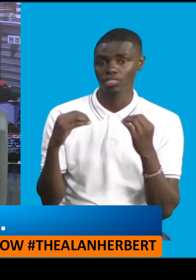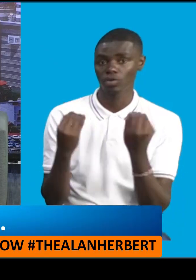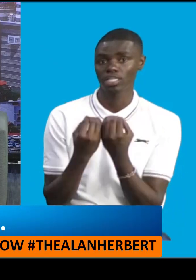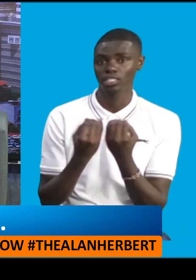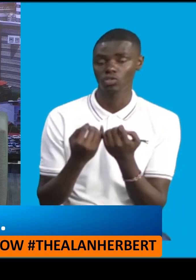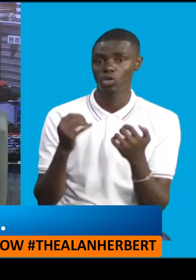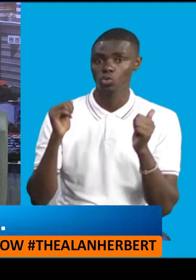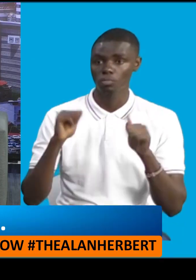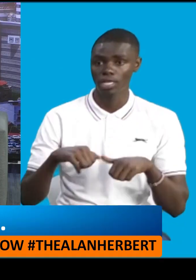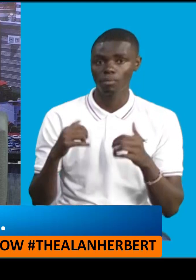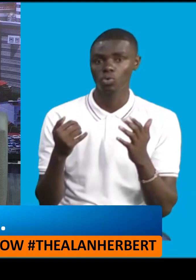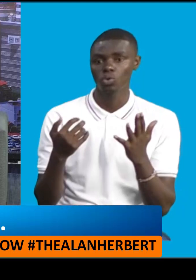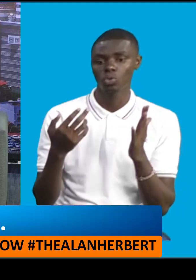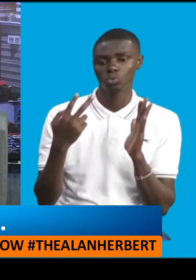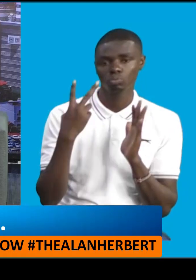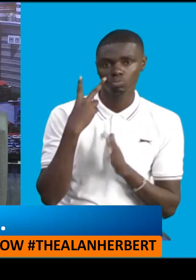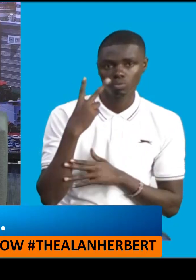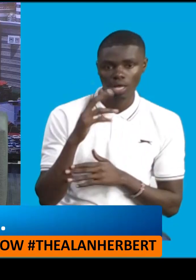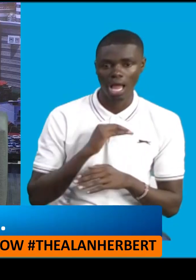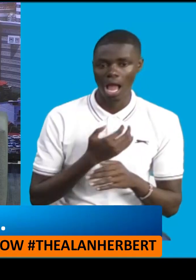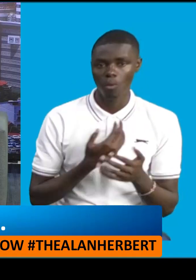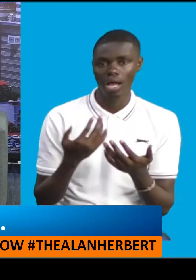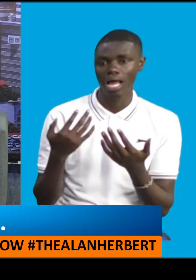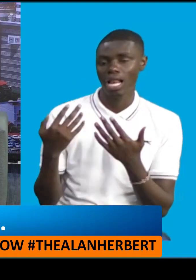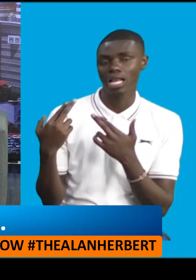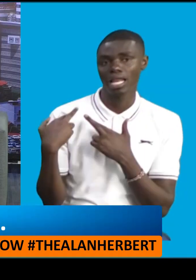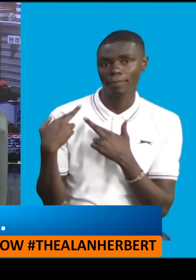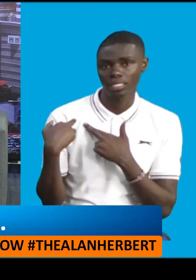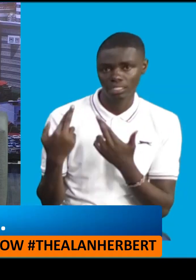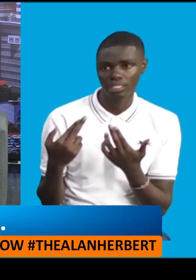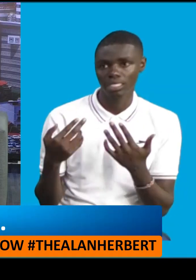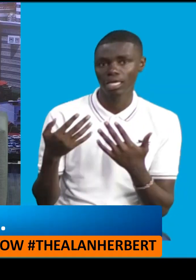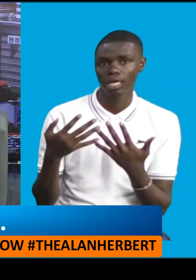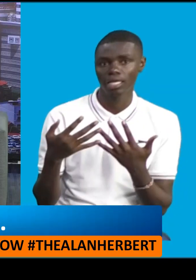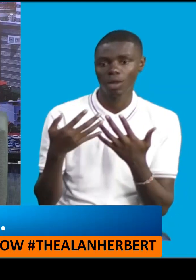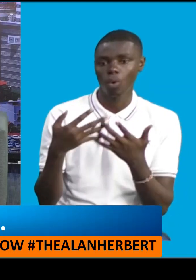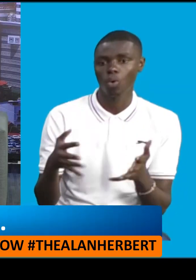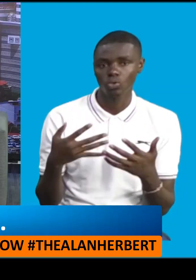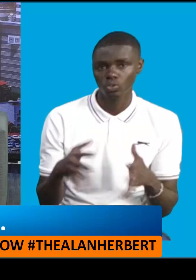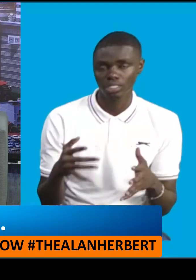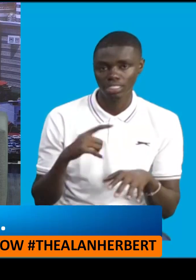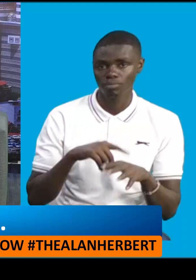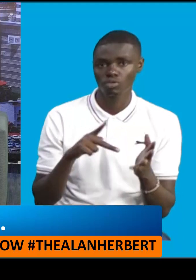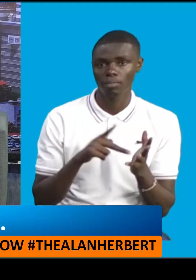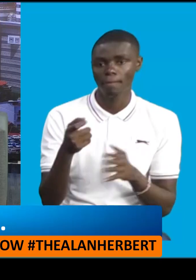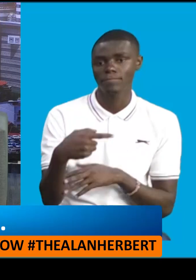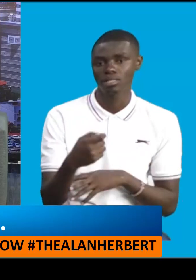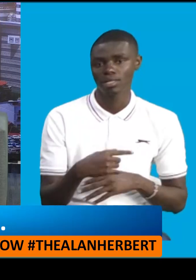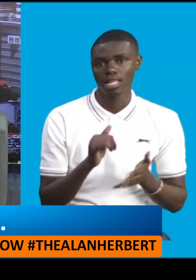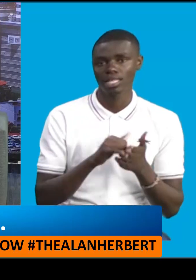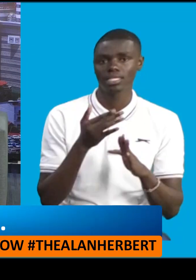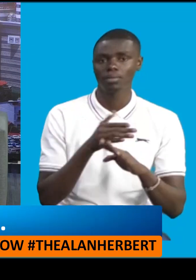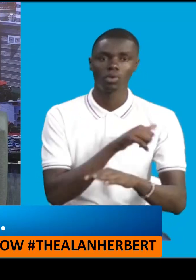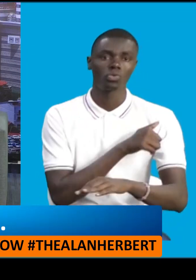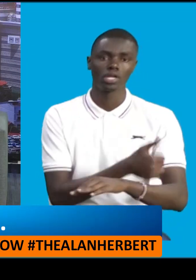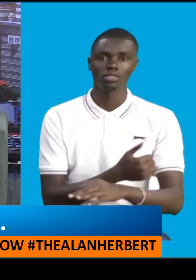an organization to be able to project what is our liability at the end of the month when we are going to pay those claims. So that is the